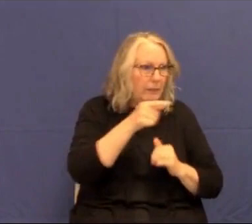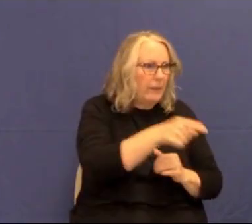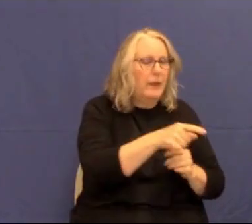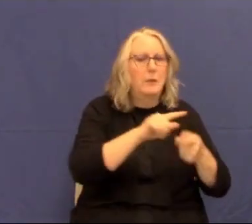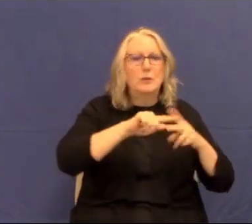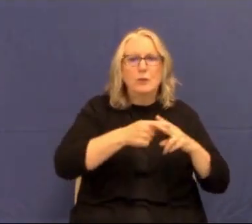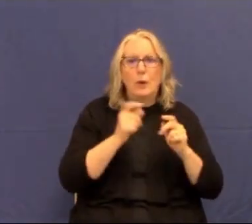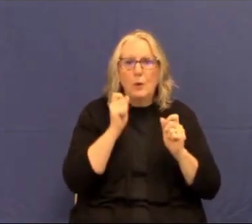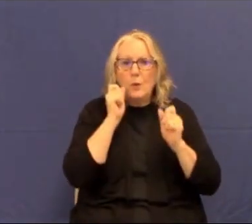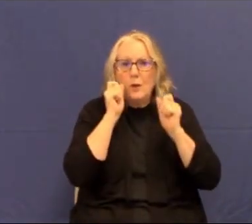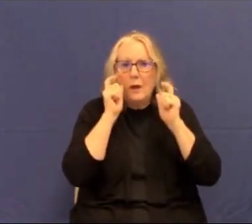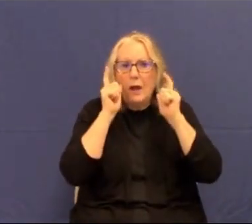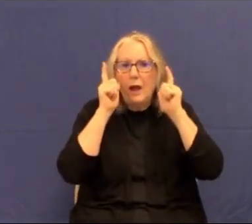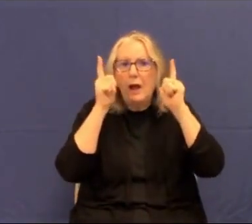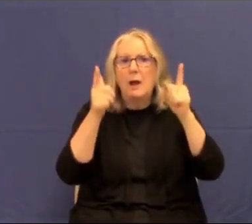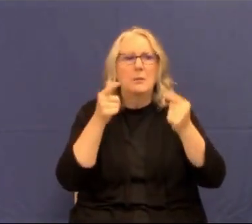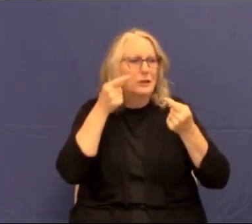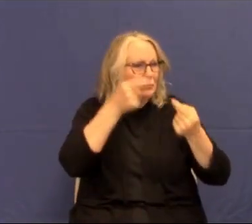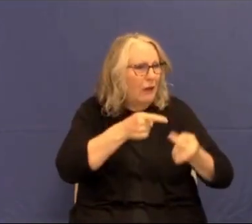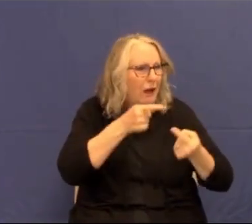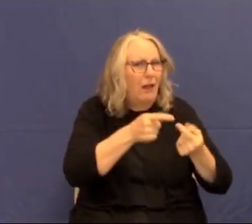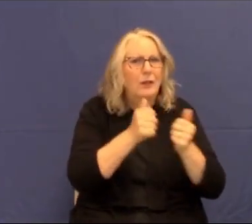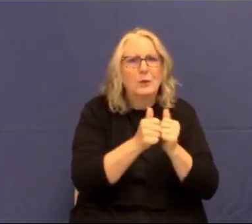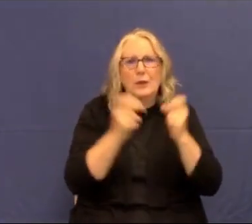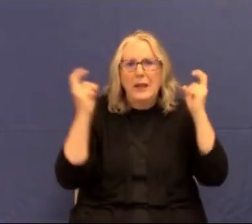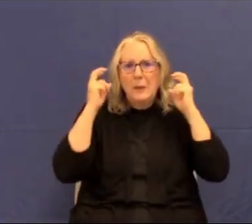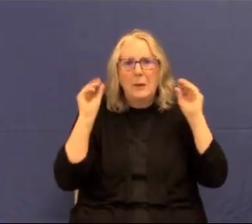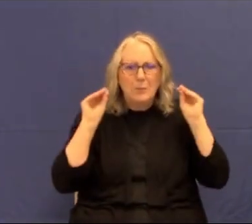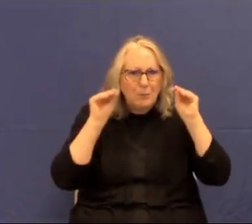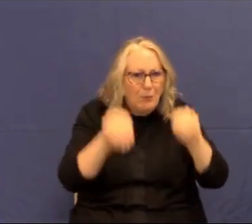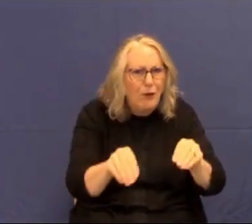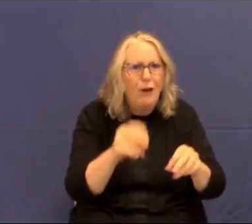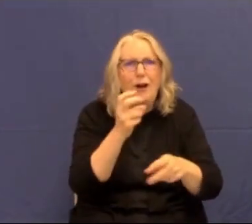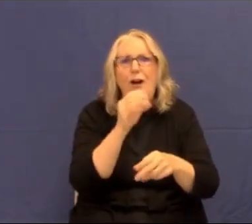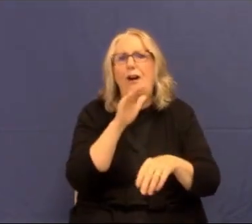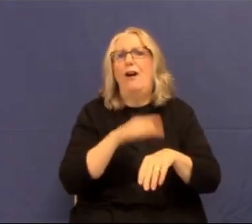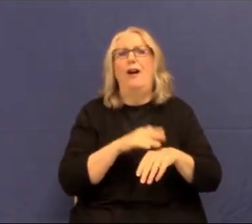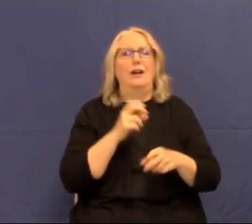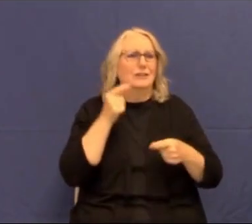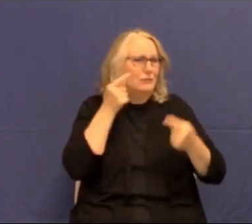patient as this patient was waking up from surgery, and they were struggling to get the cochlear implants